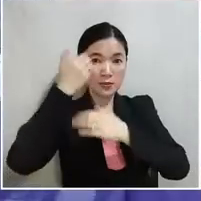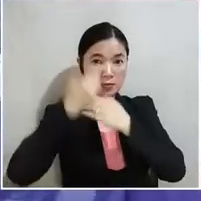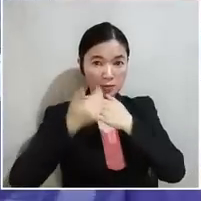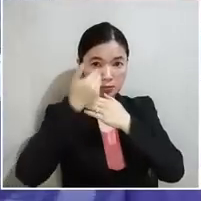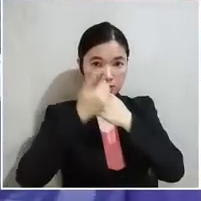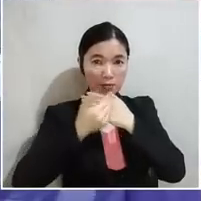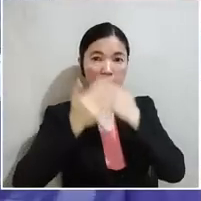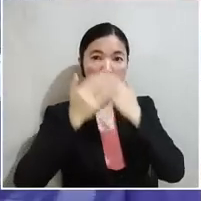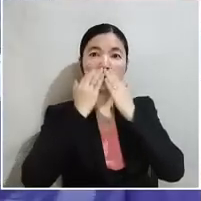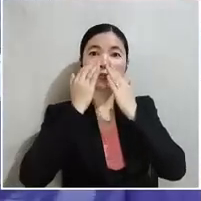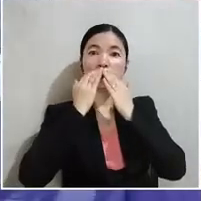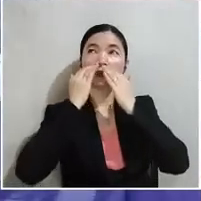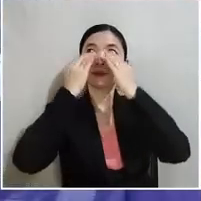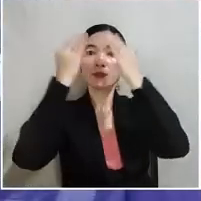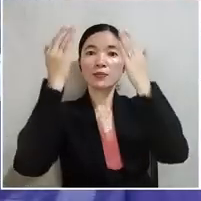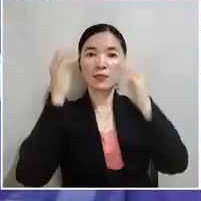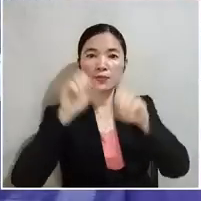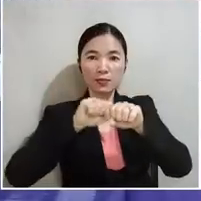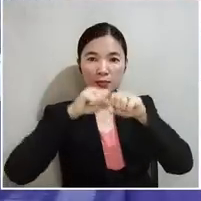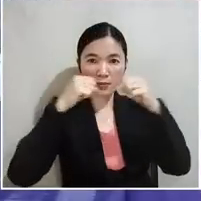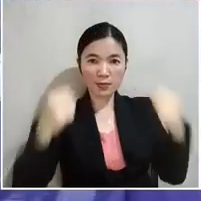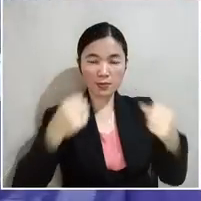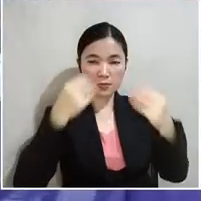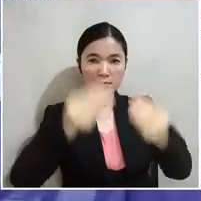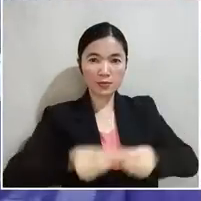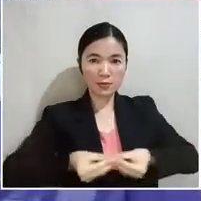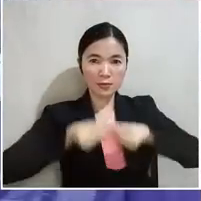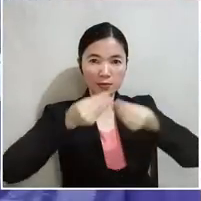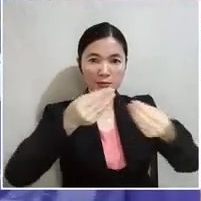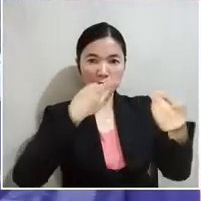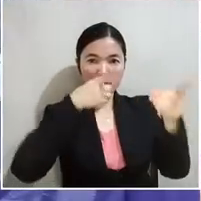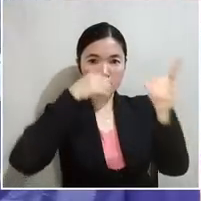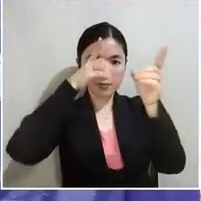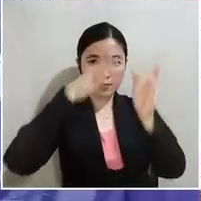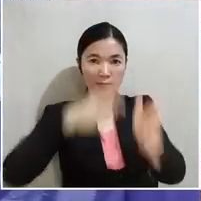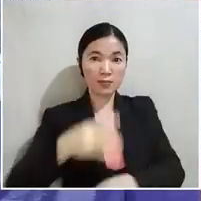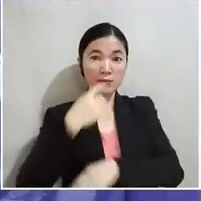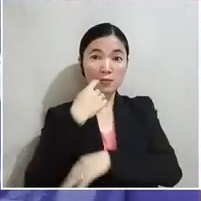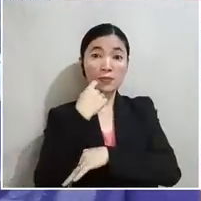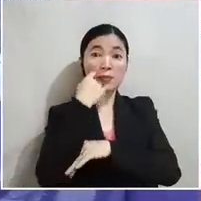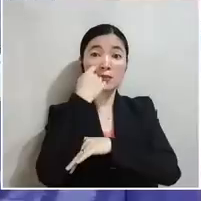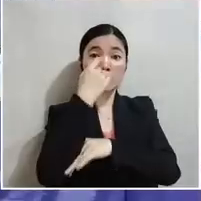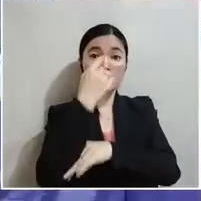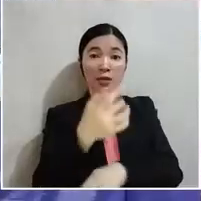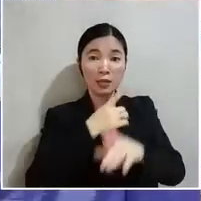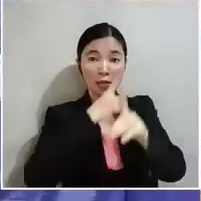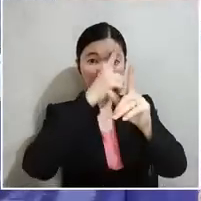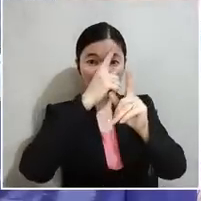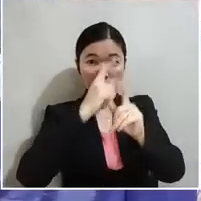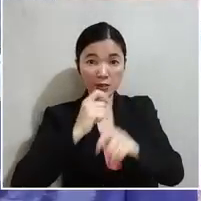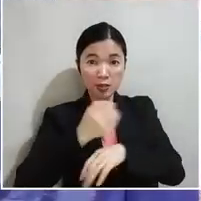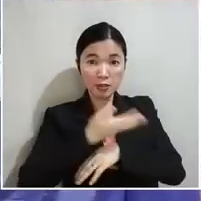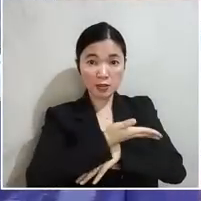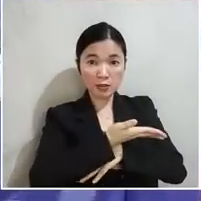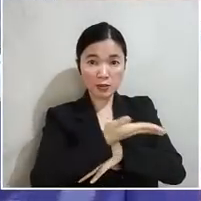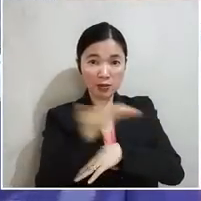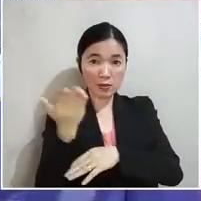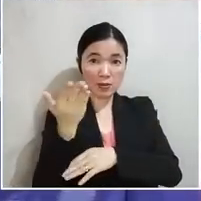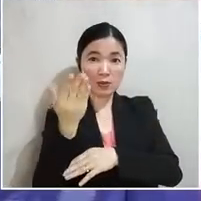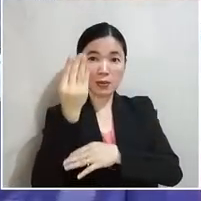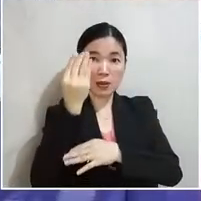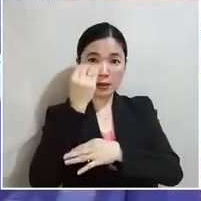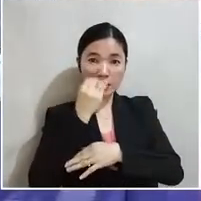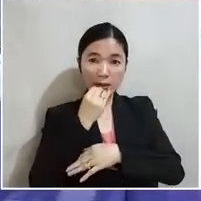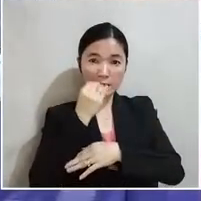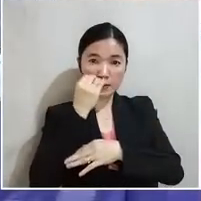giving thanks, broke it and gave it to his disciples, saying, "Take this, all of you, and